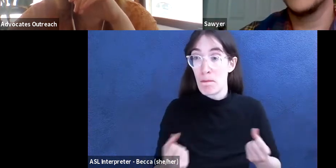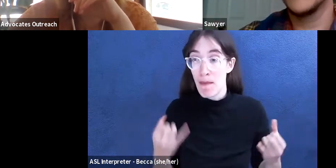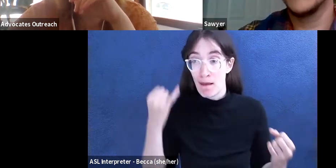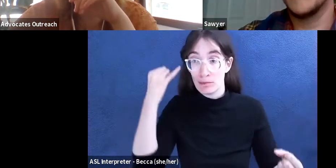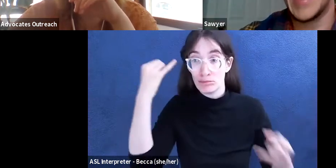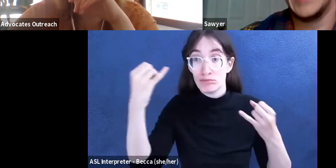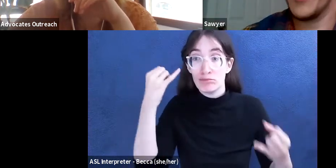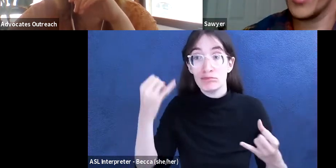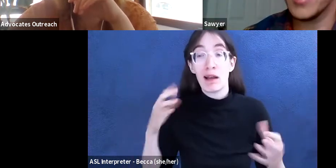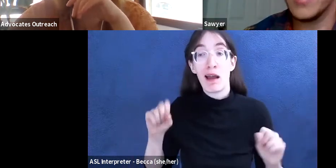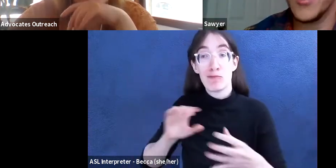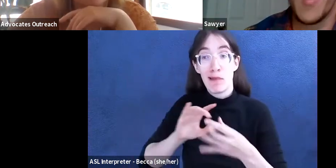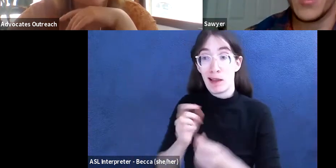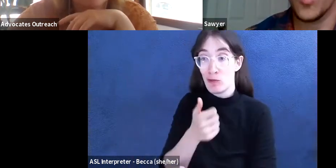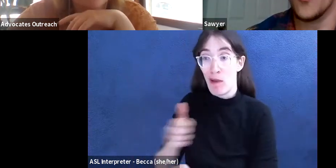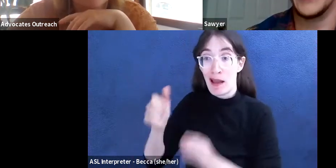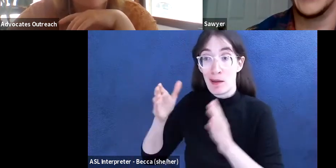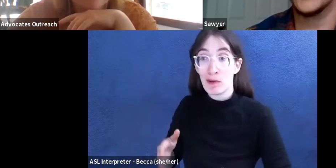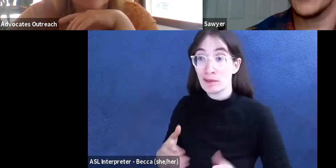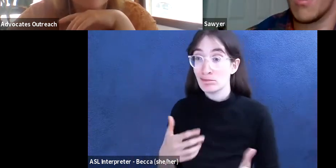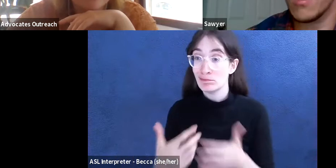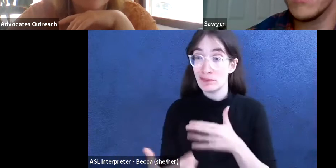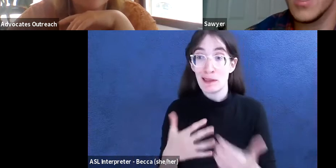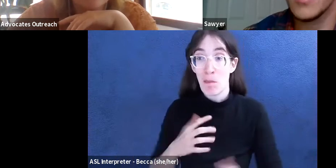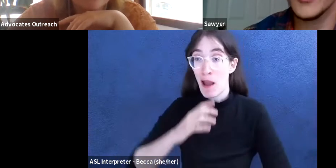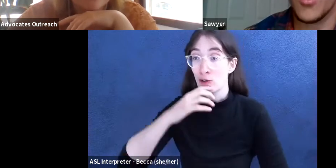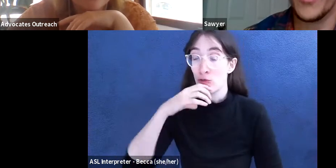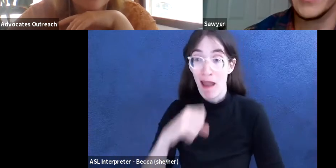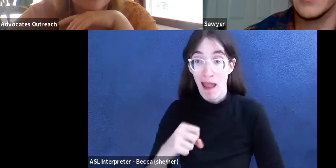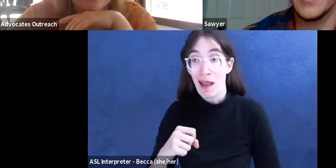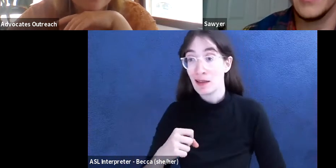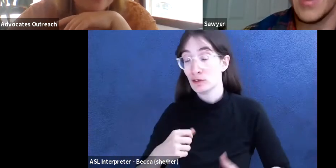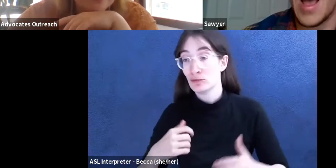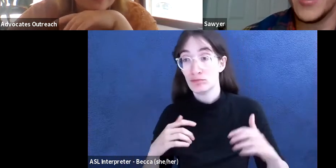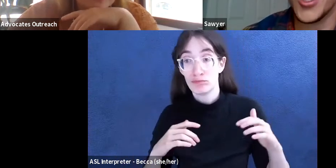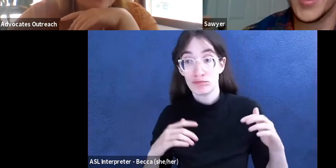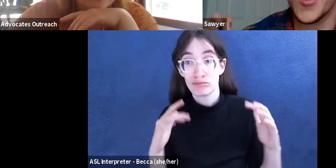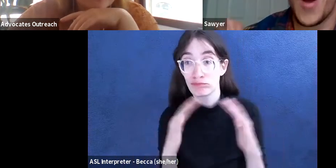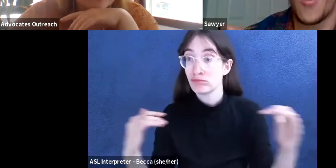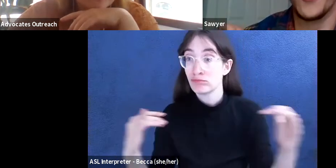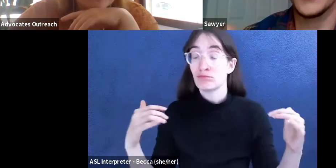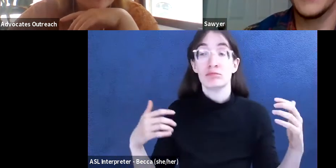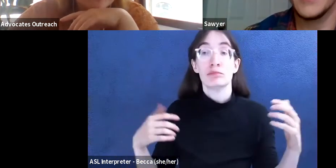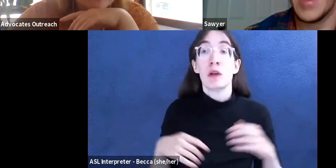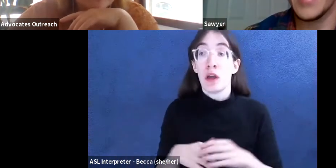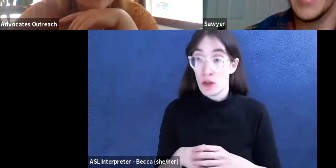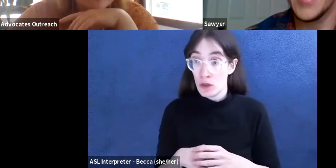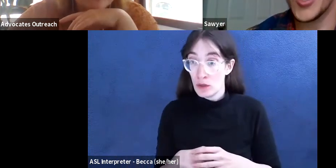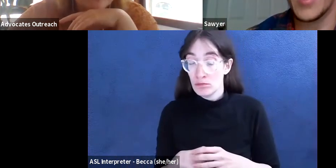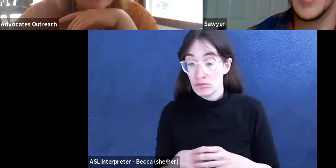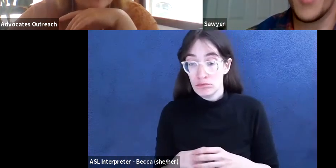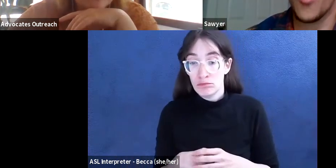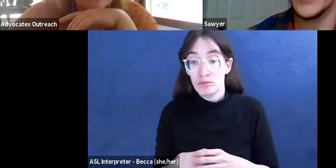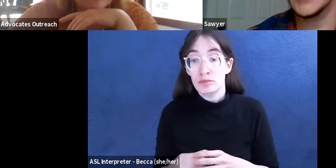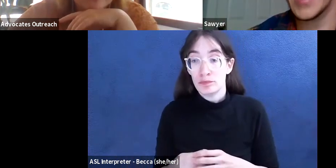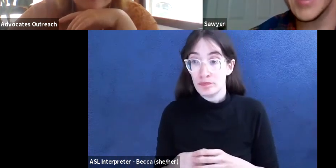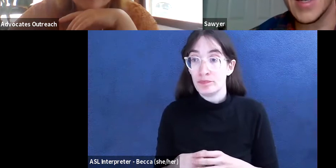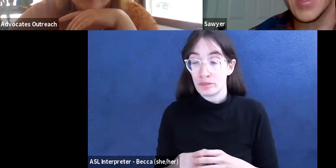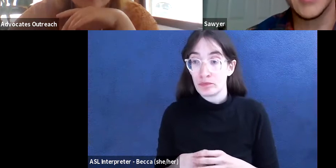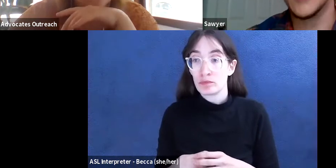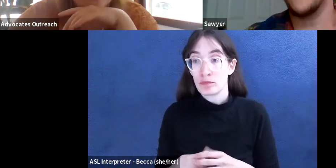education. But whenever it's been studied, it's been shown that kids who have access